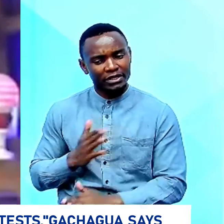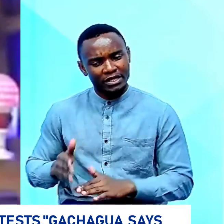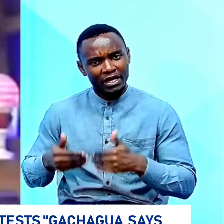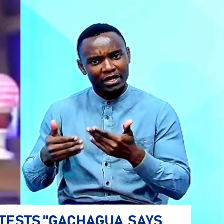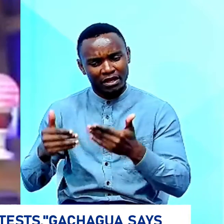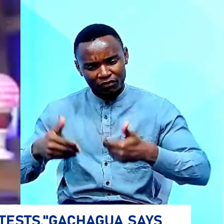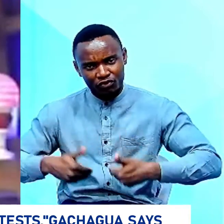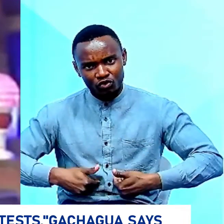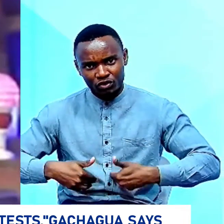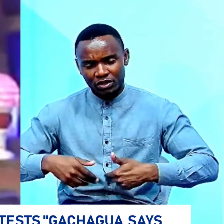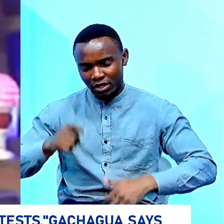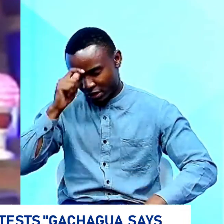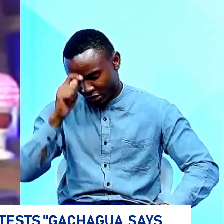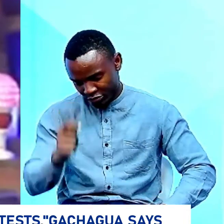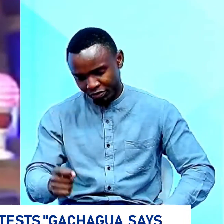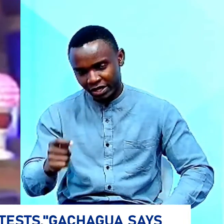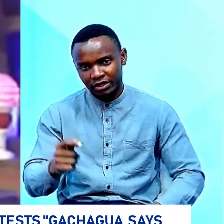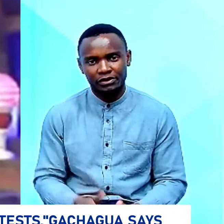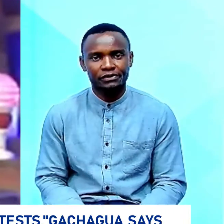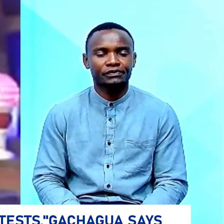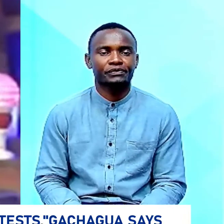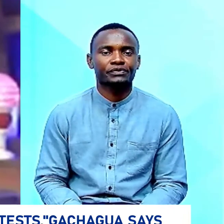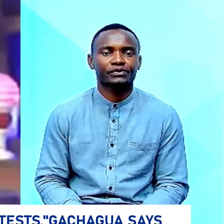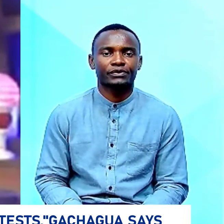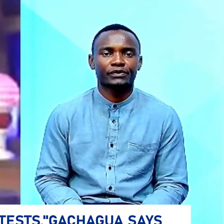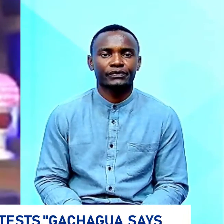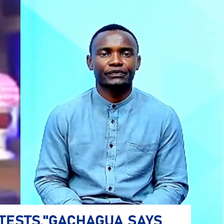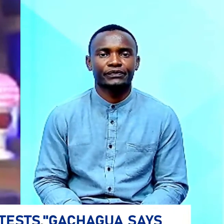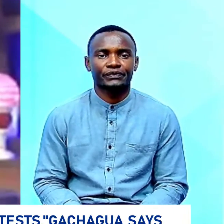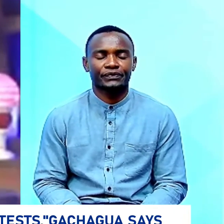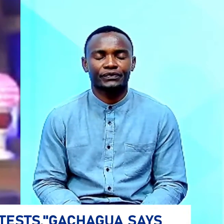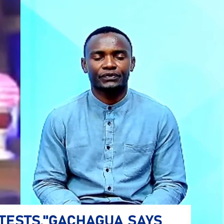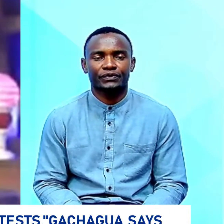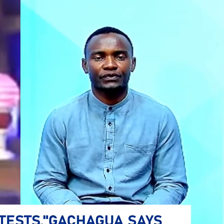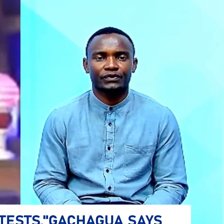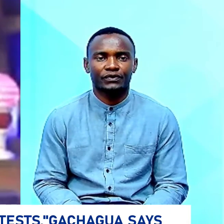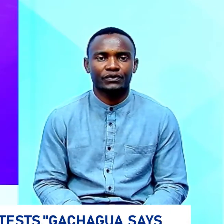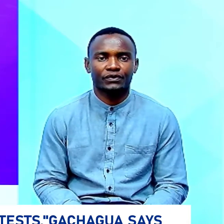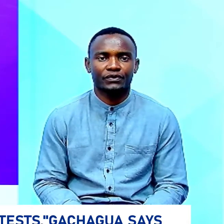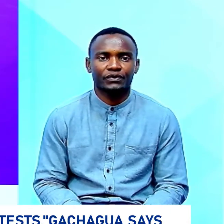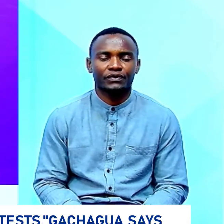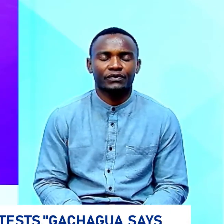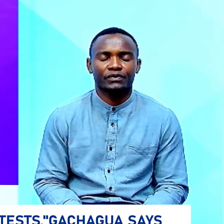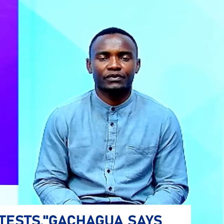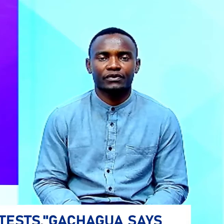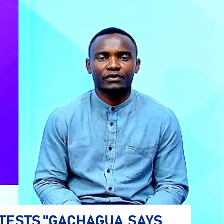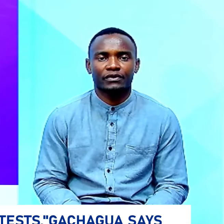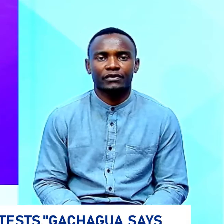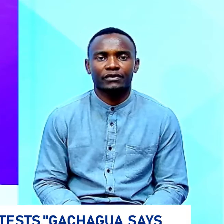heshima, waweze omboleza wenzao, waweze kumbuka wale wenzao.